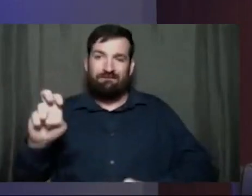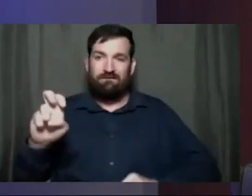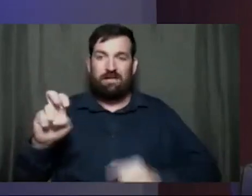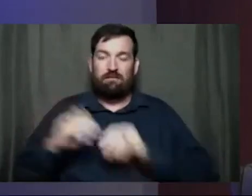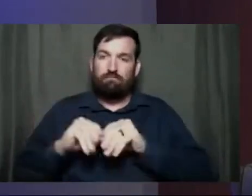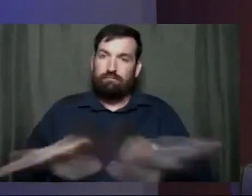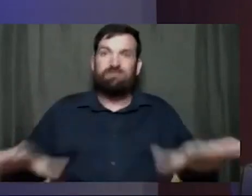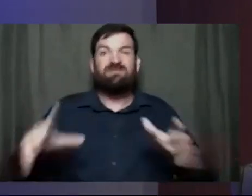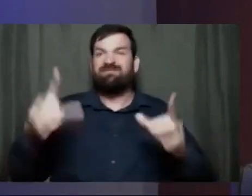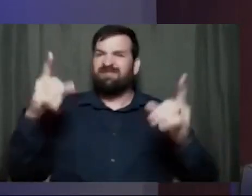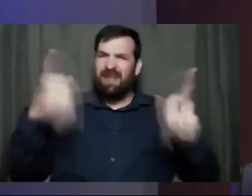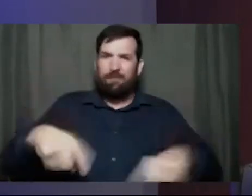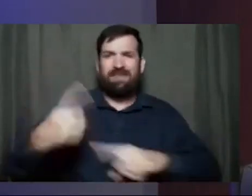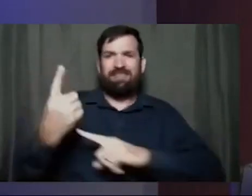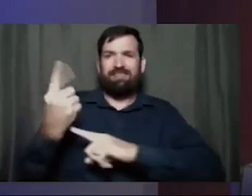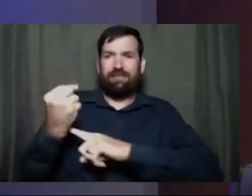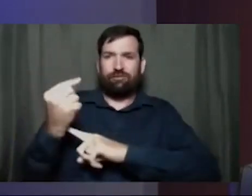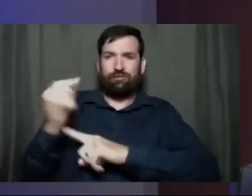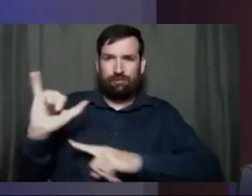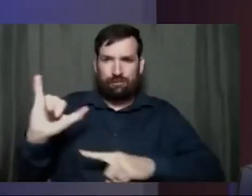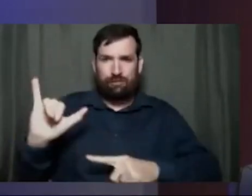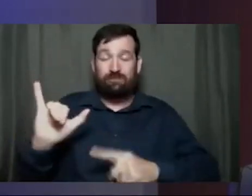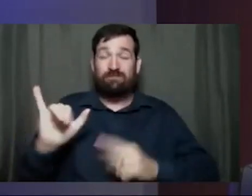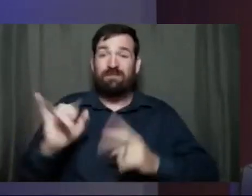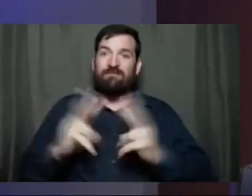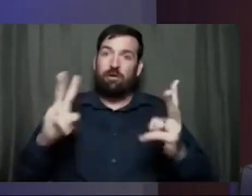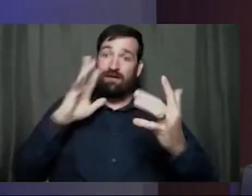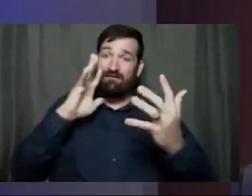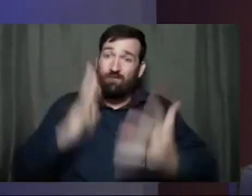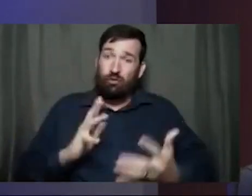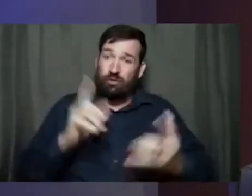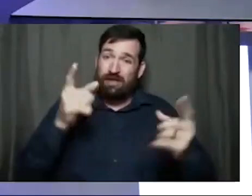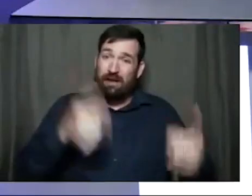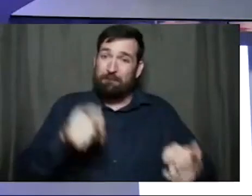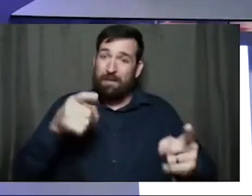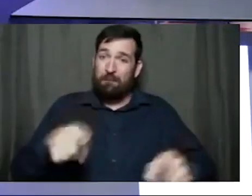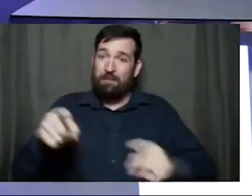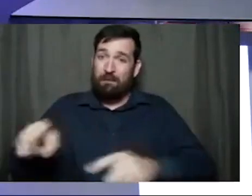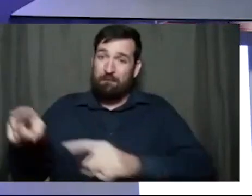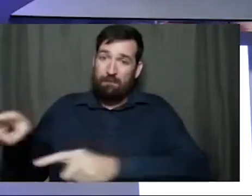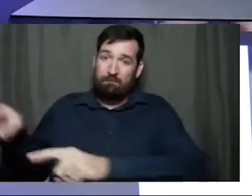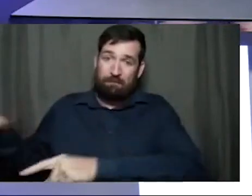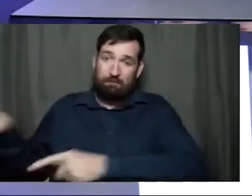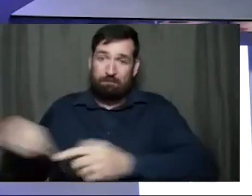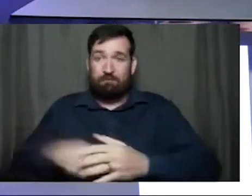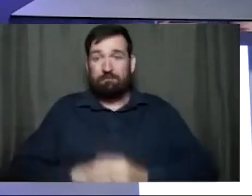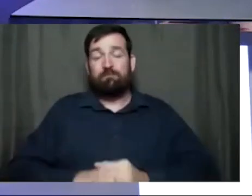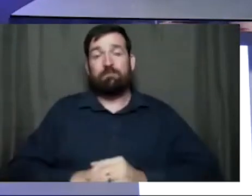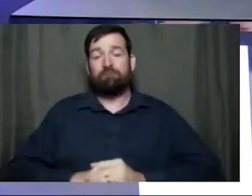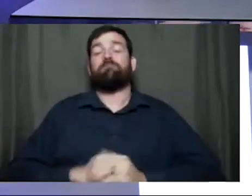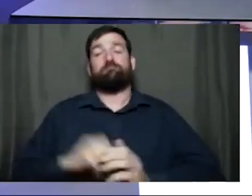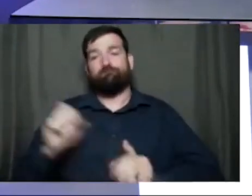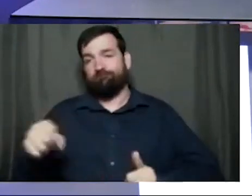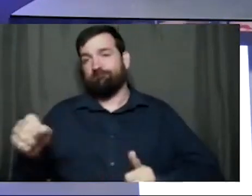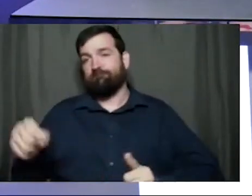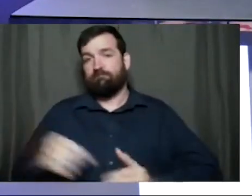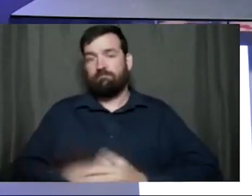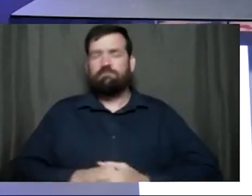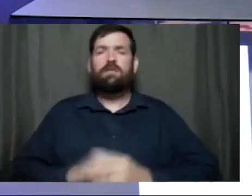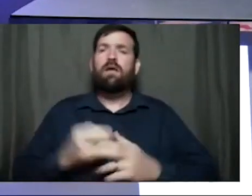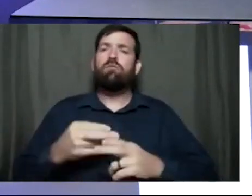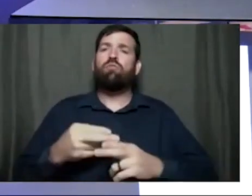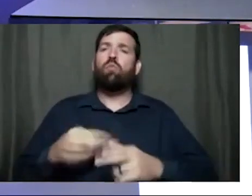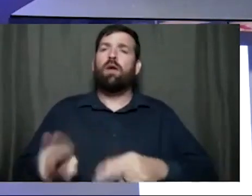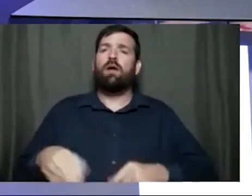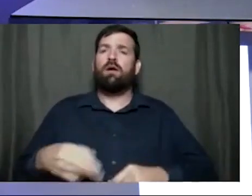too, where it's a very unfortunate sequence of events. Yeah. In terms Double, of triple spreading punch. disease. Yeah. Real quick, because I'm going to sift through some of